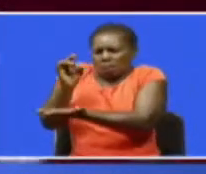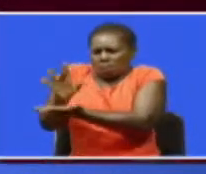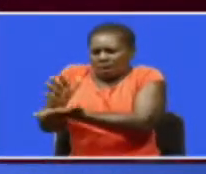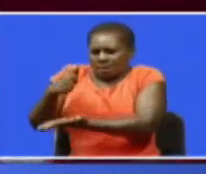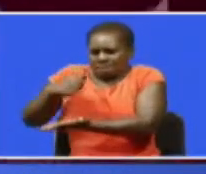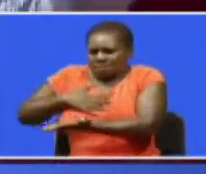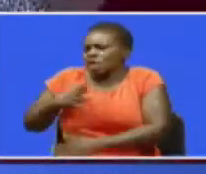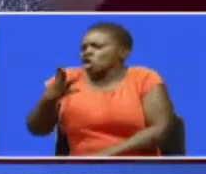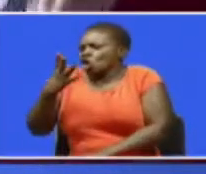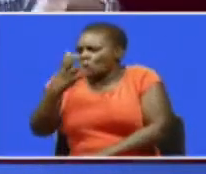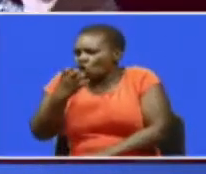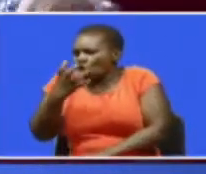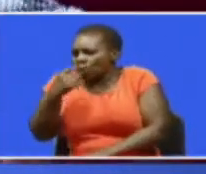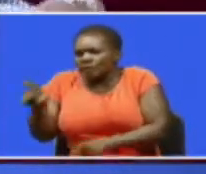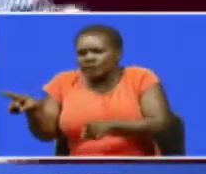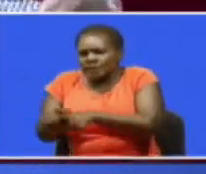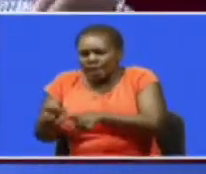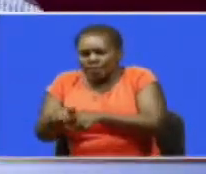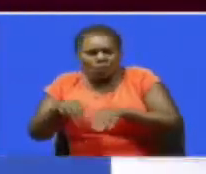ODM.